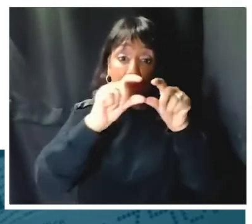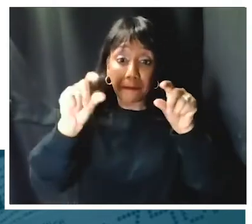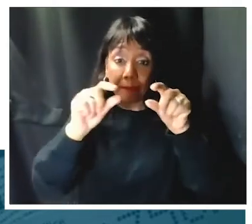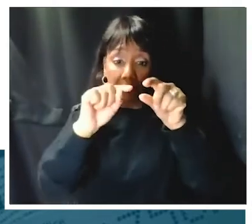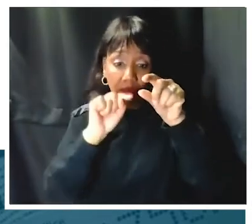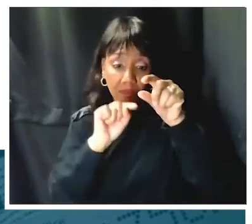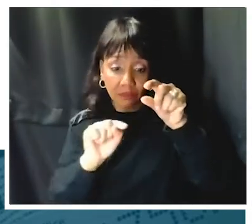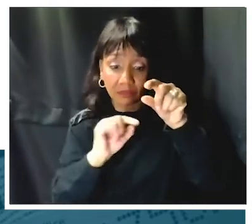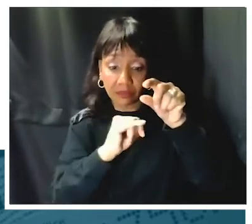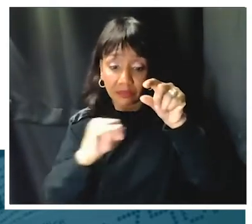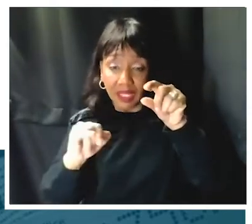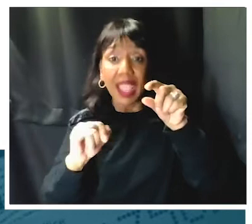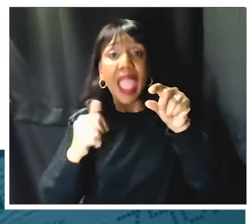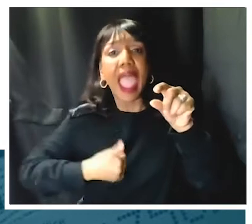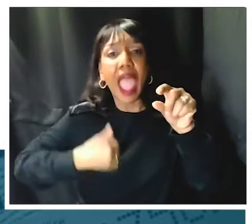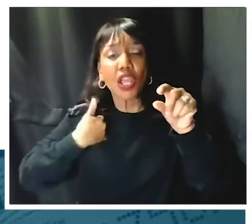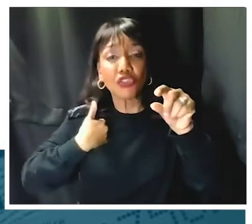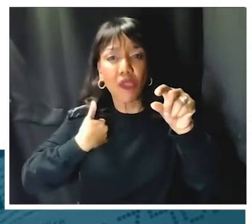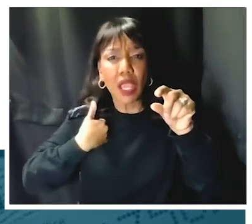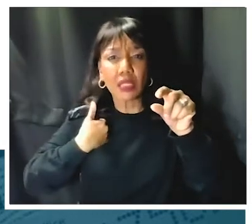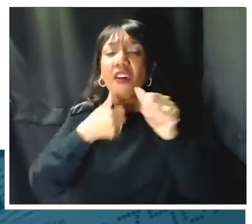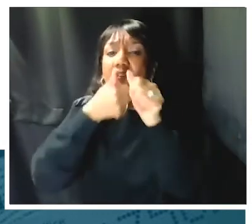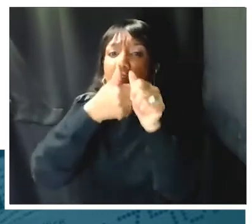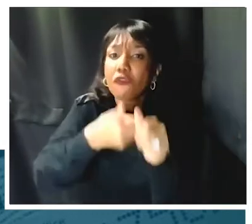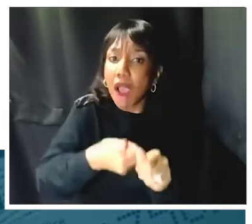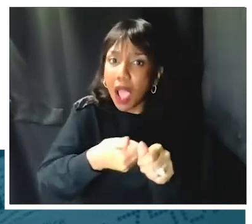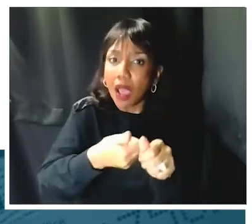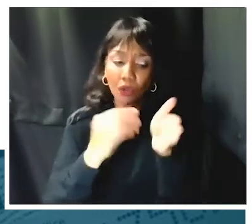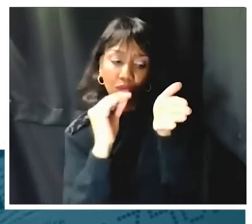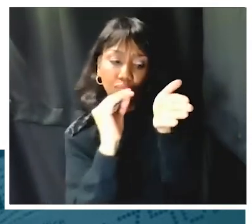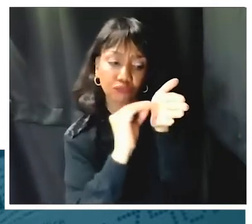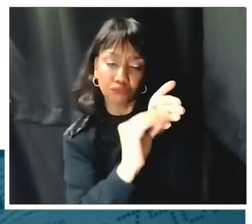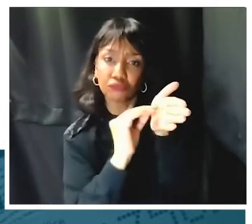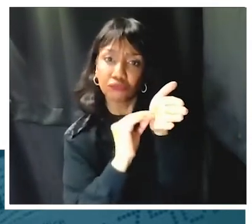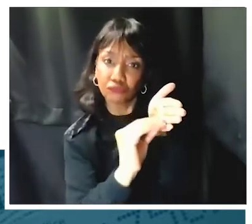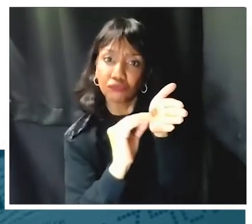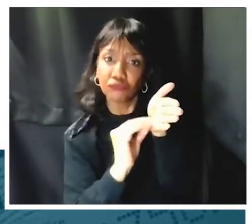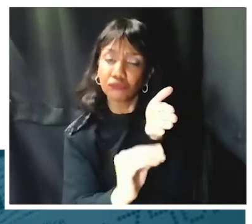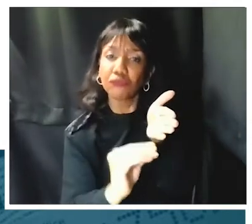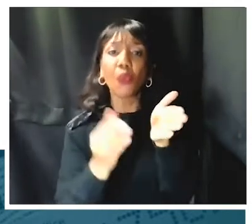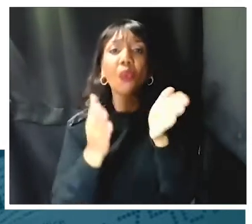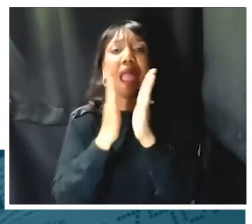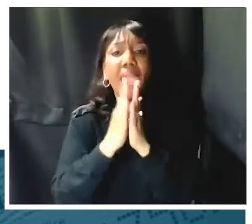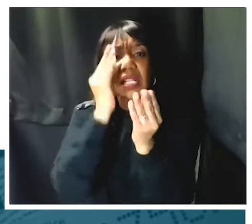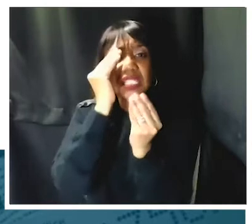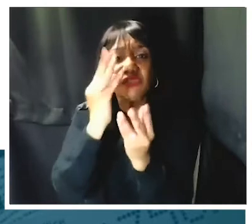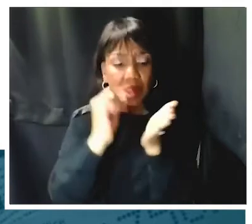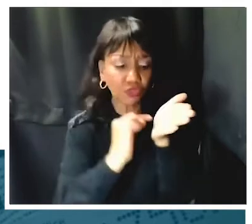and address. If so, make sure you fill in those lines with the requested